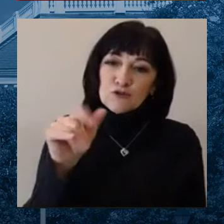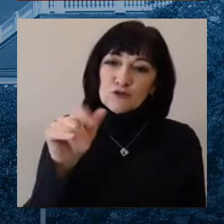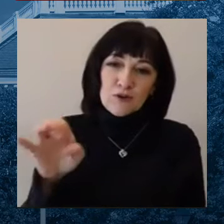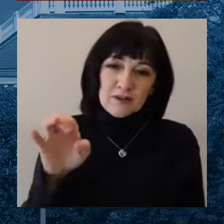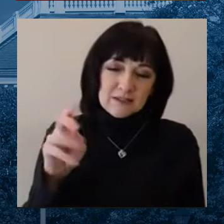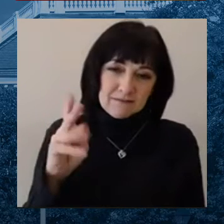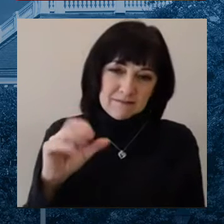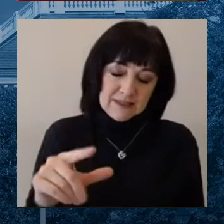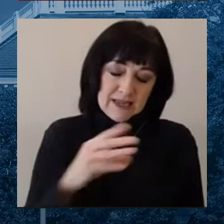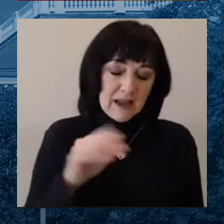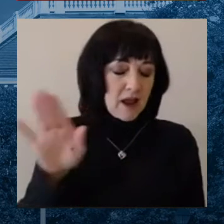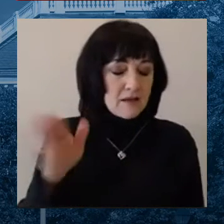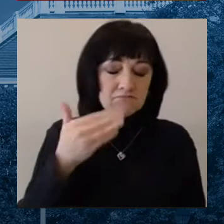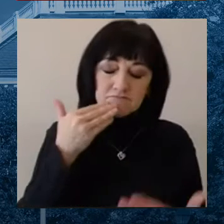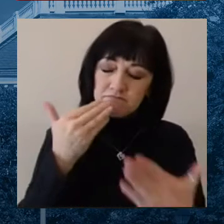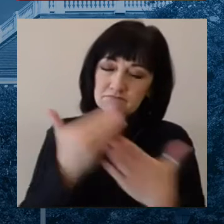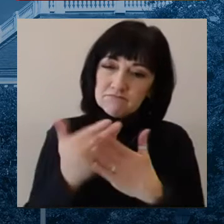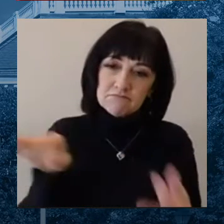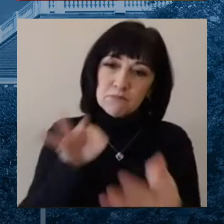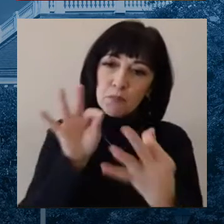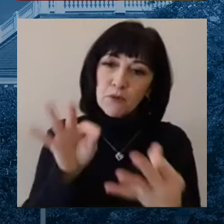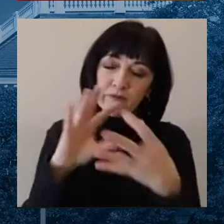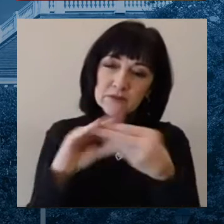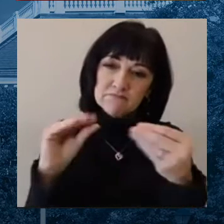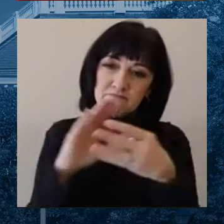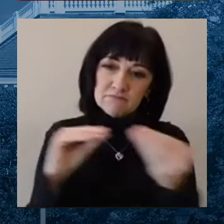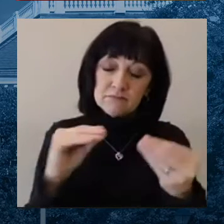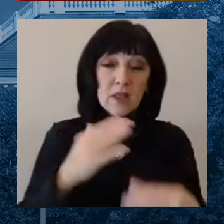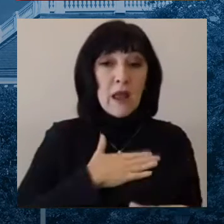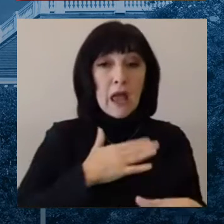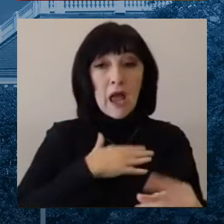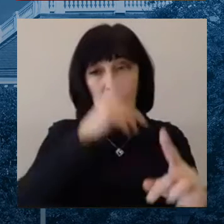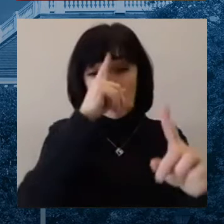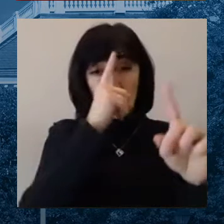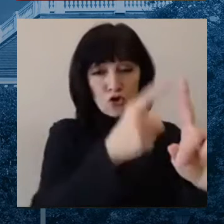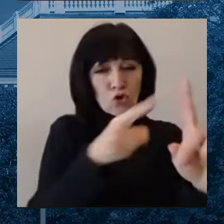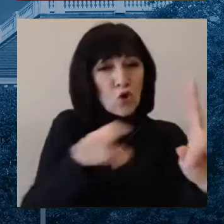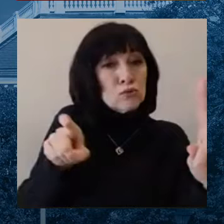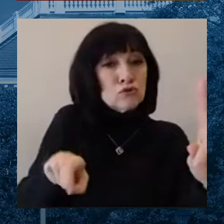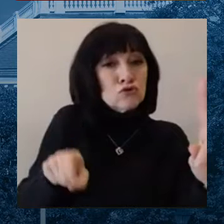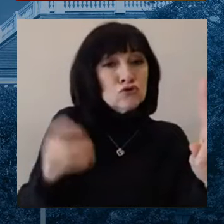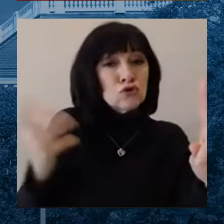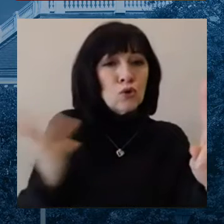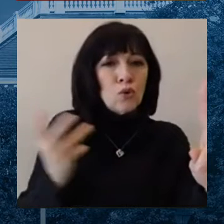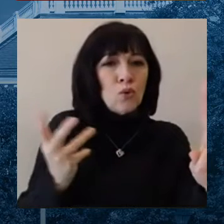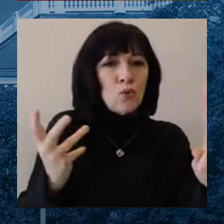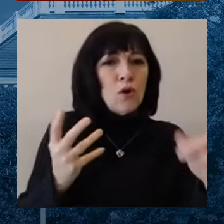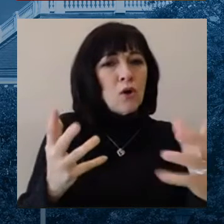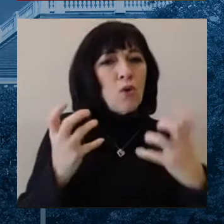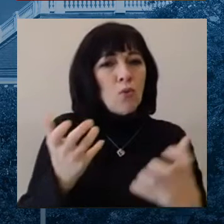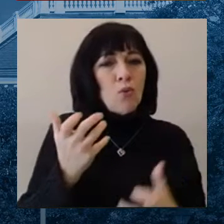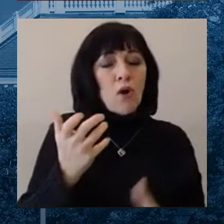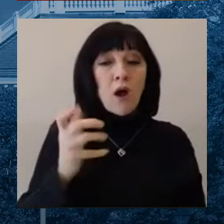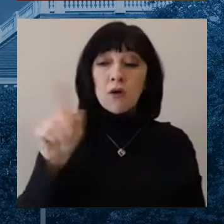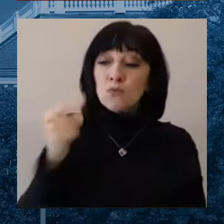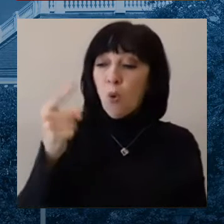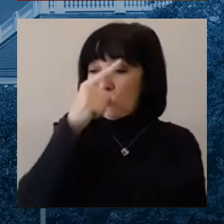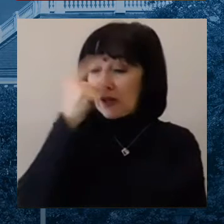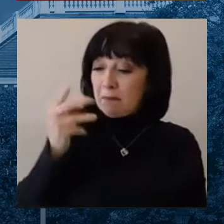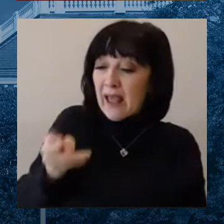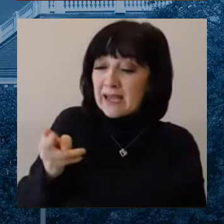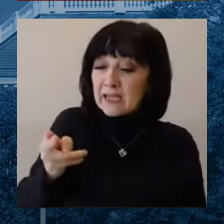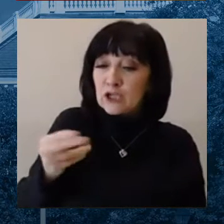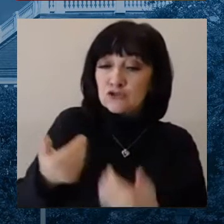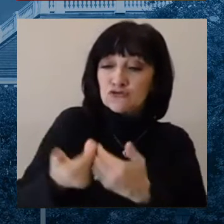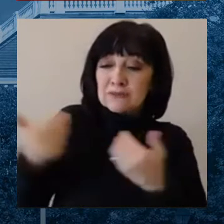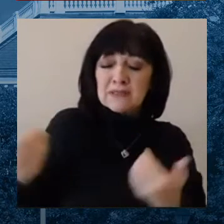said, that our goal ought to be to make sure that Black history is American history and an integral part